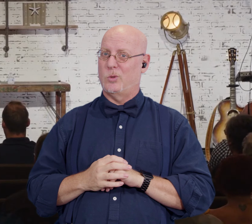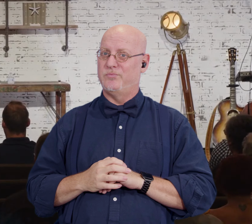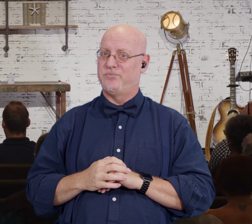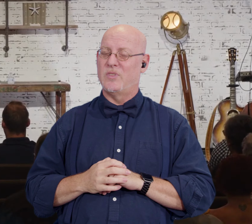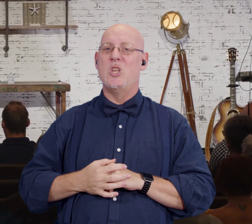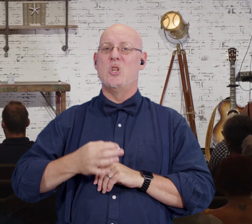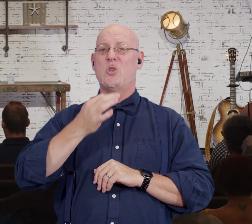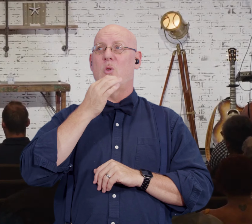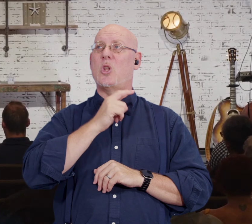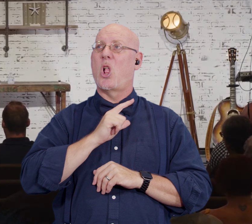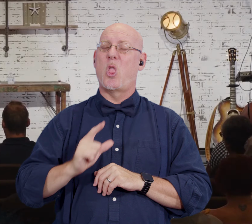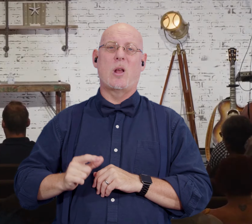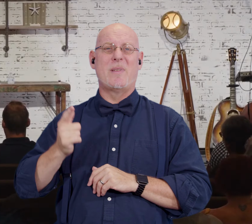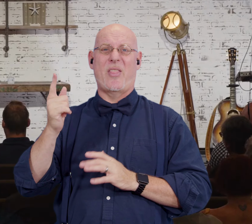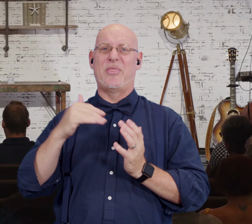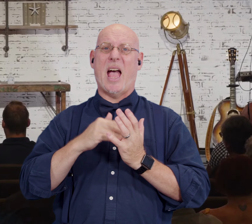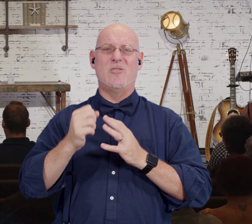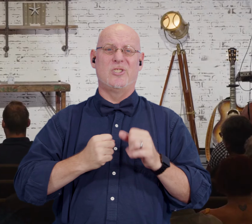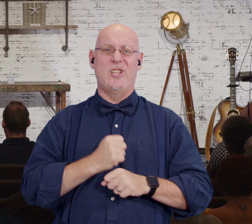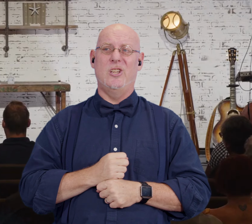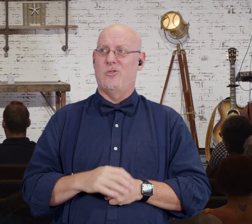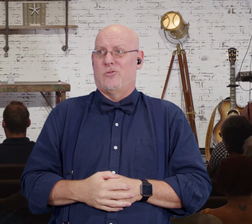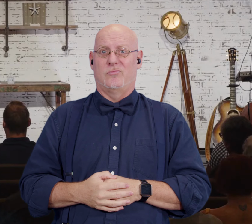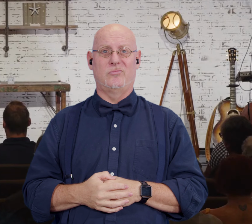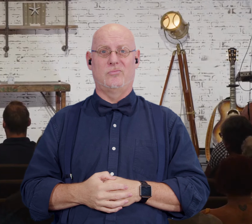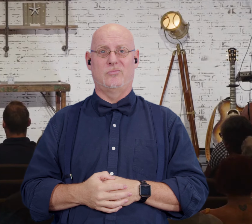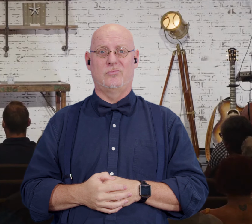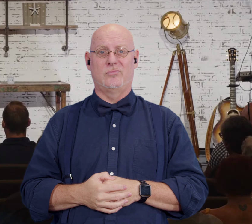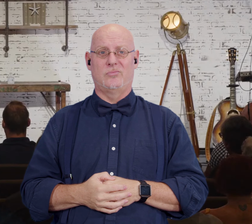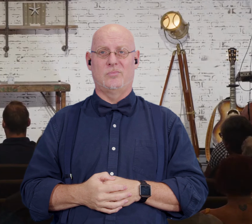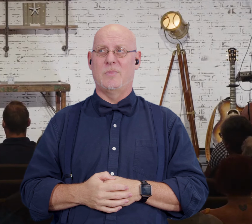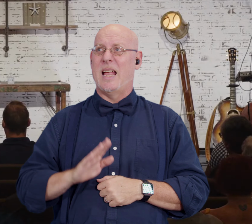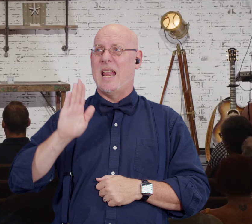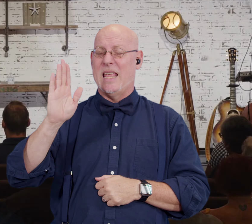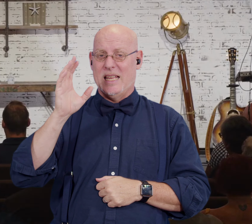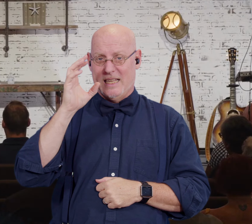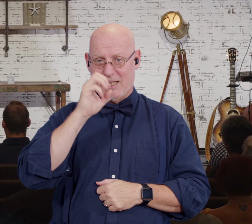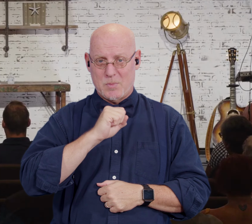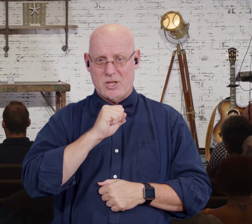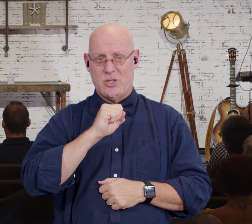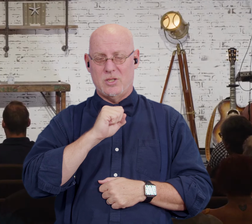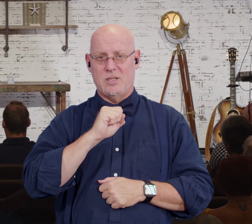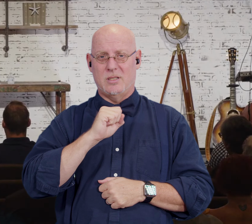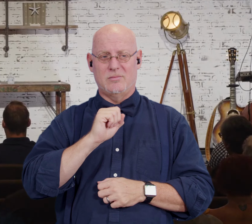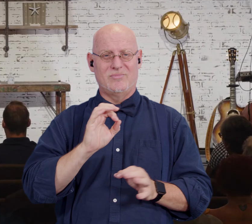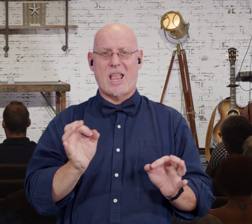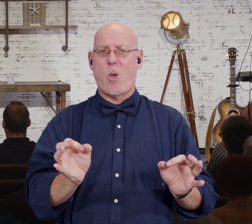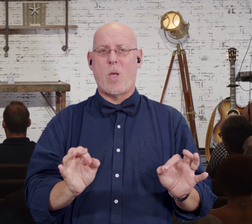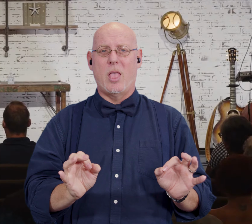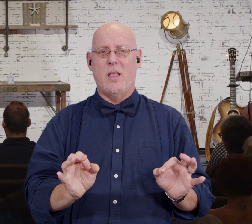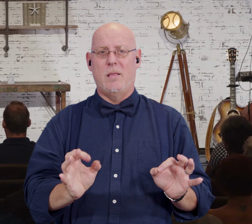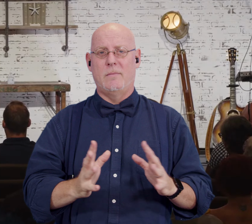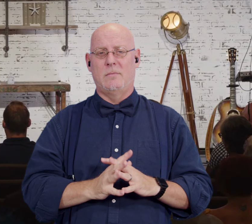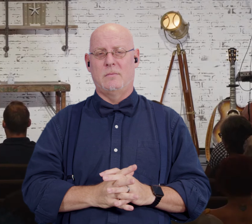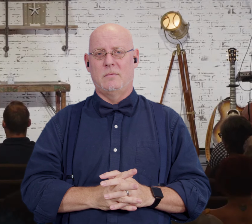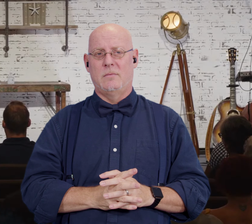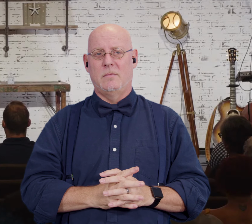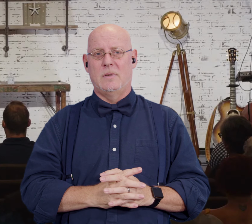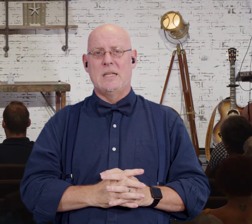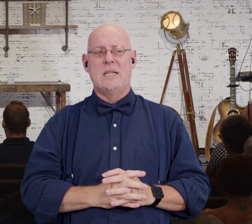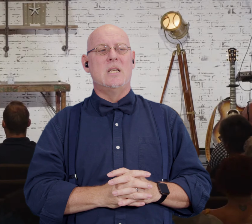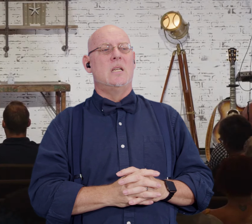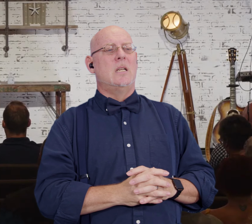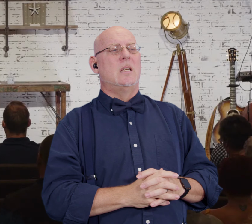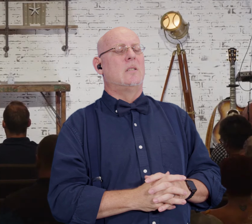A little while to the Lord could be thousands of years. But in his estimation, that's irrelevant.